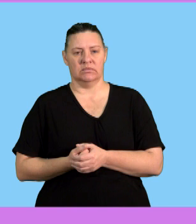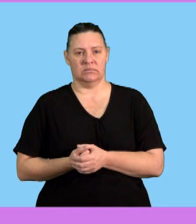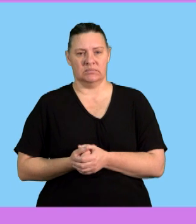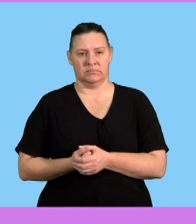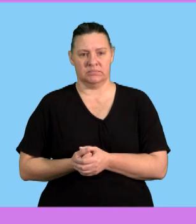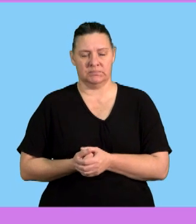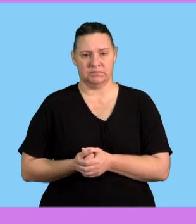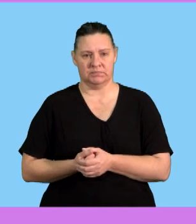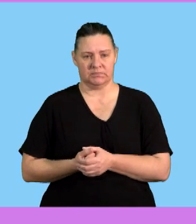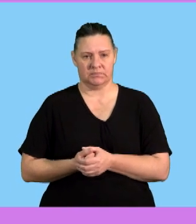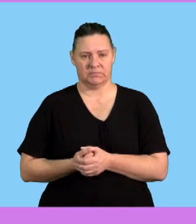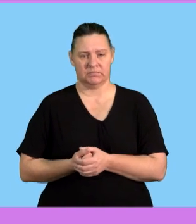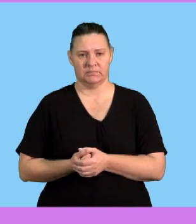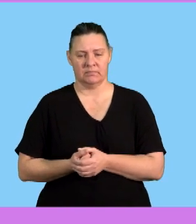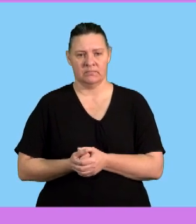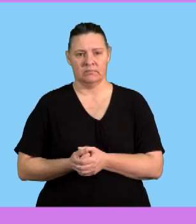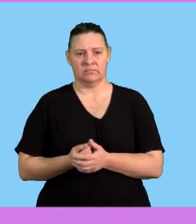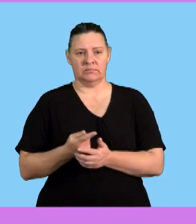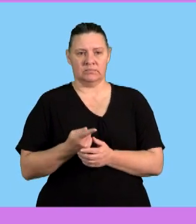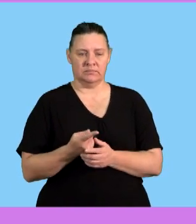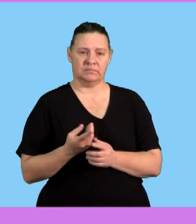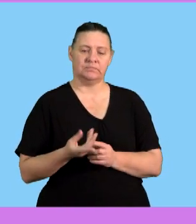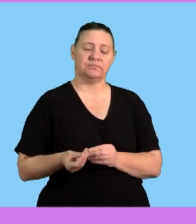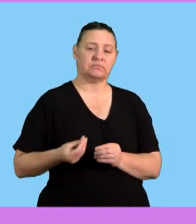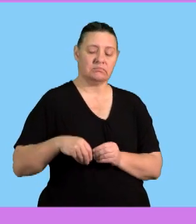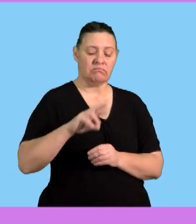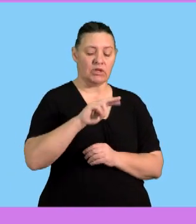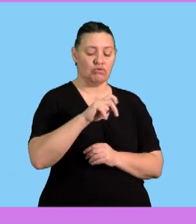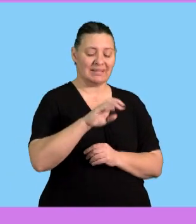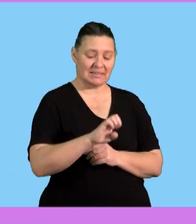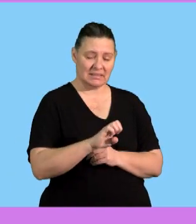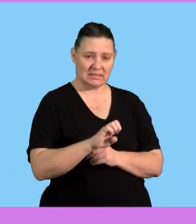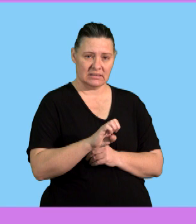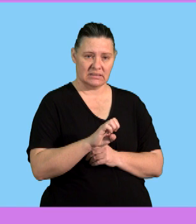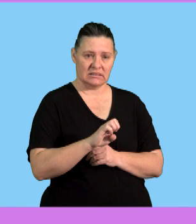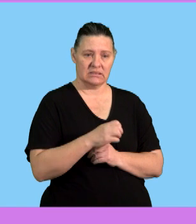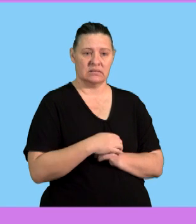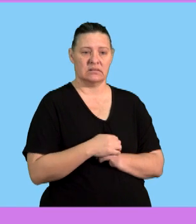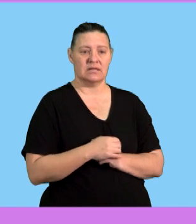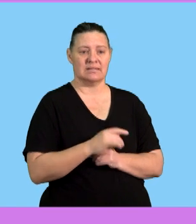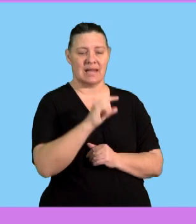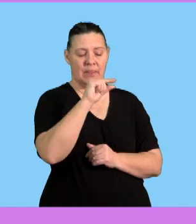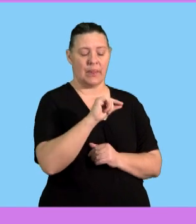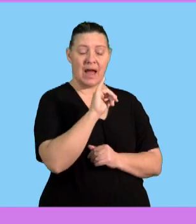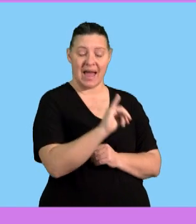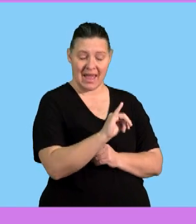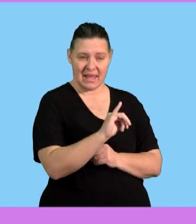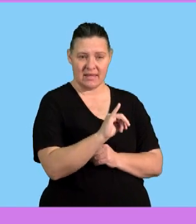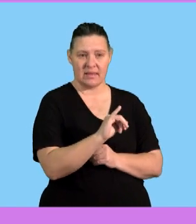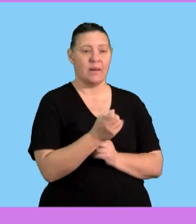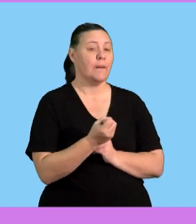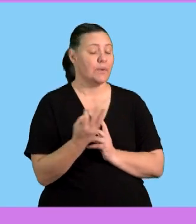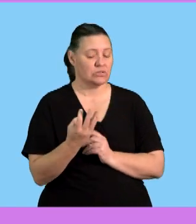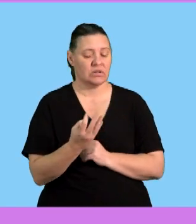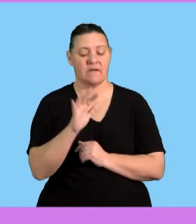or whatever. So his interest rate, small letter I, is going to be